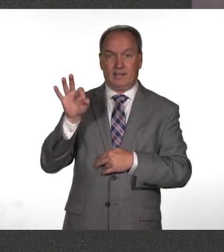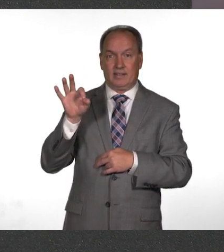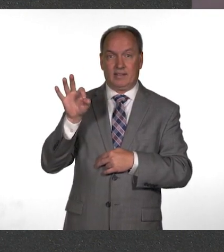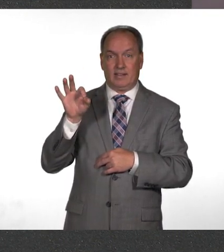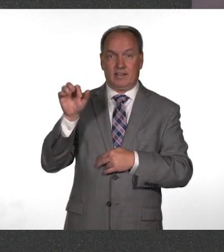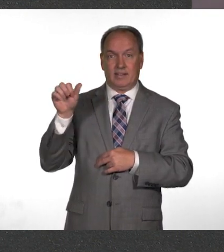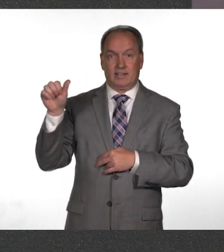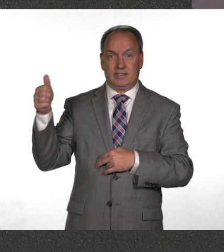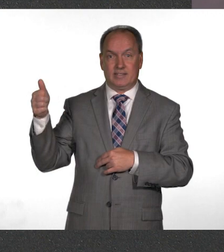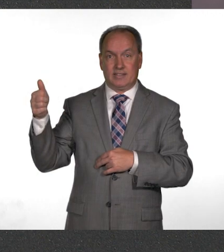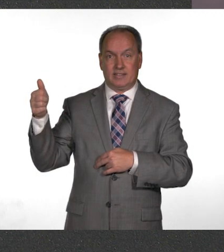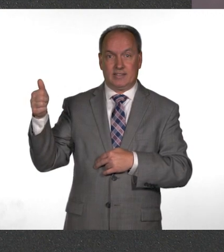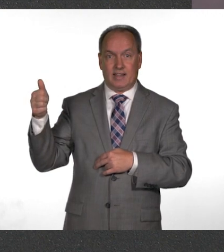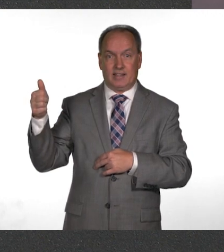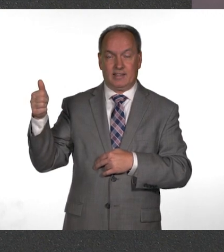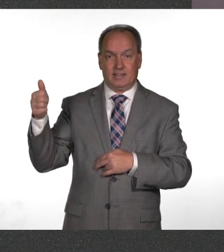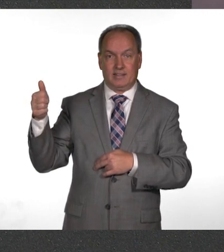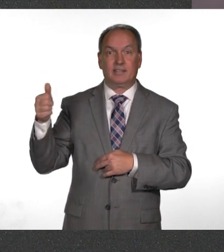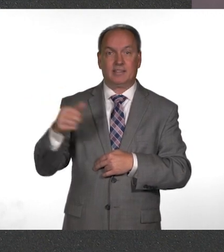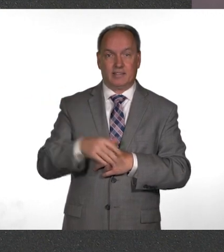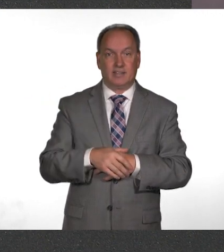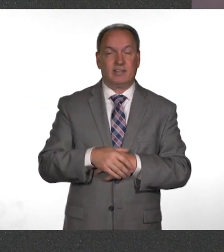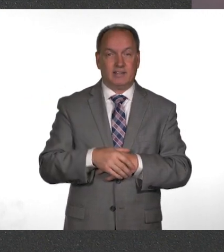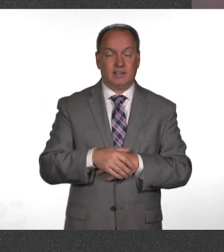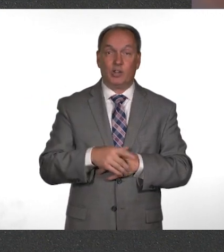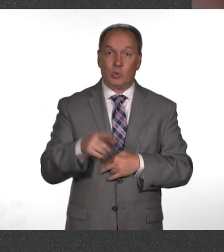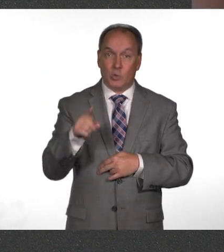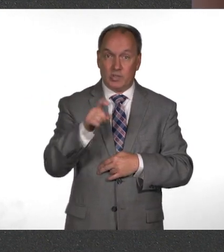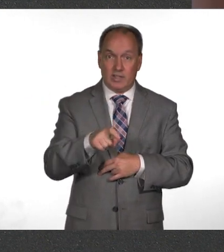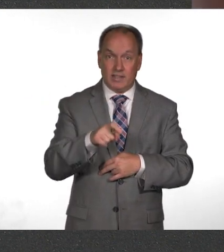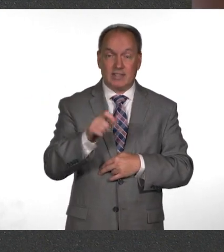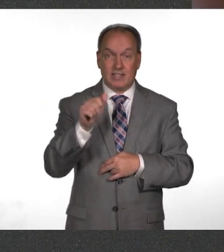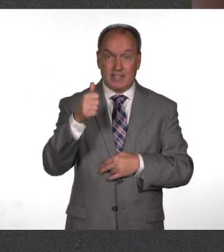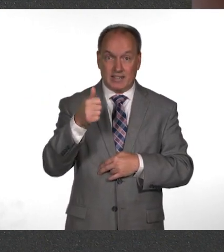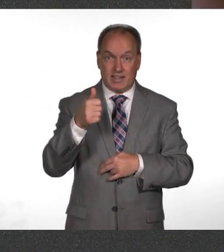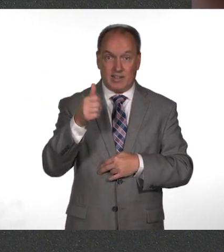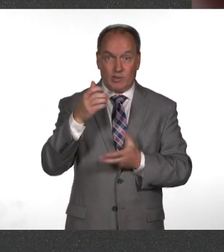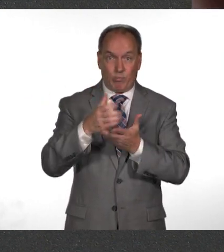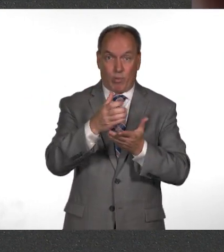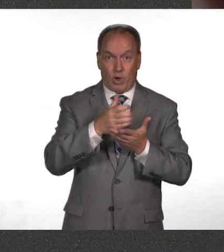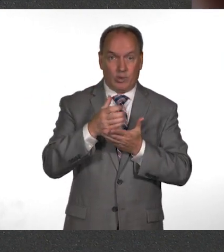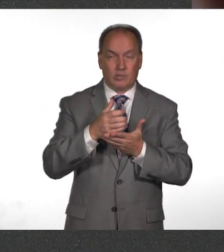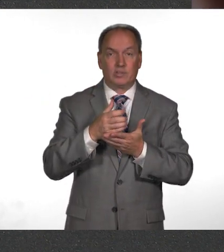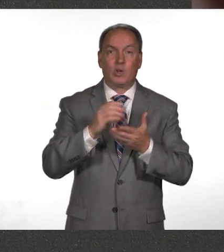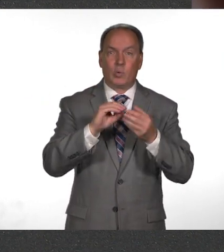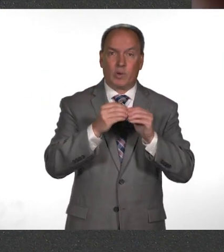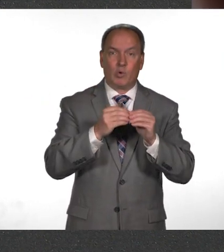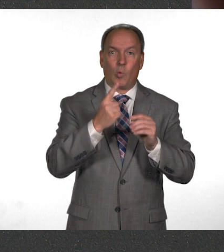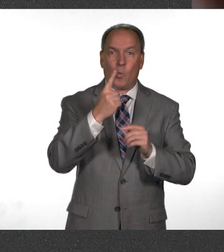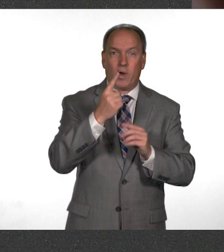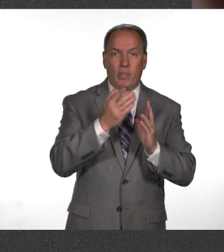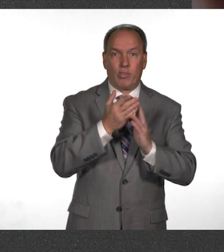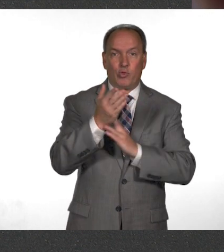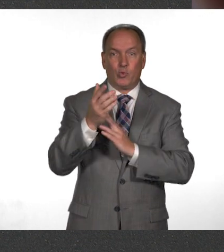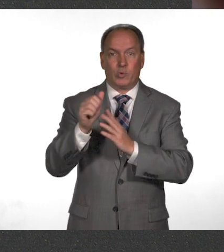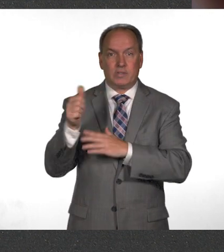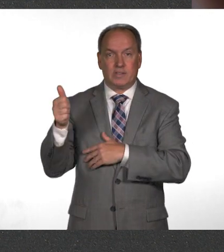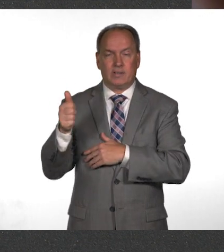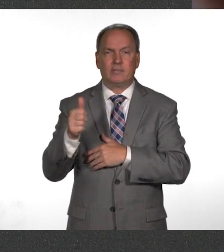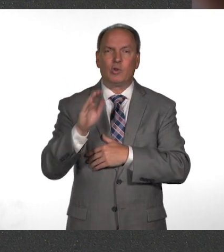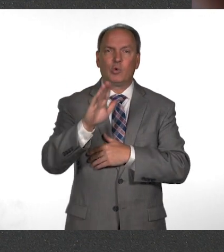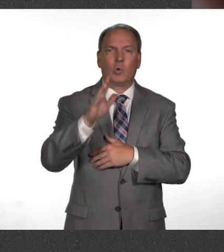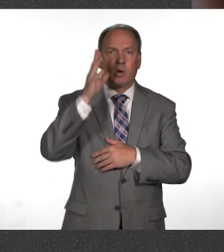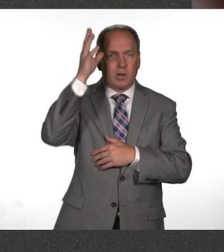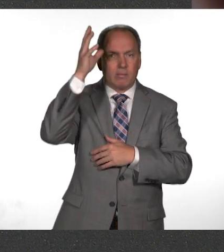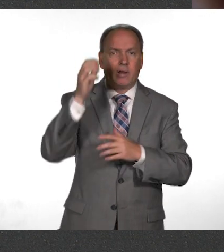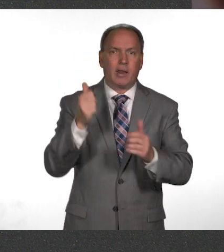9, 10. So you need 10 bottles, and you'll have numbers 1 through 10. And you can get your grown-up to help